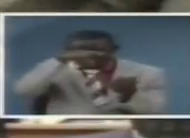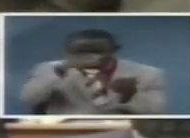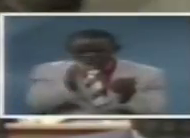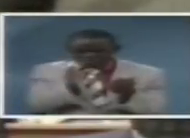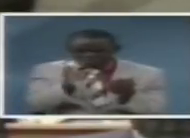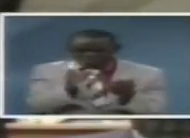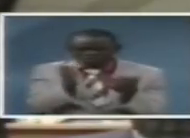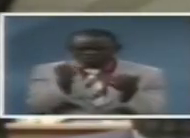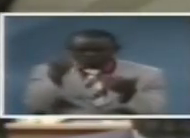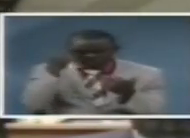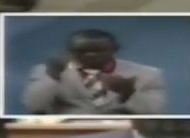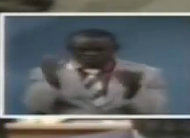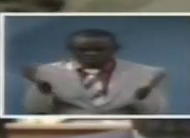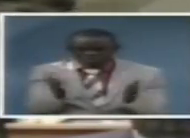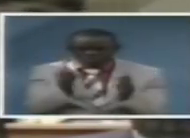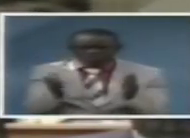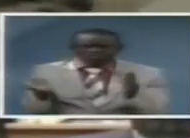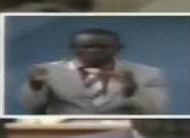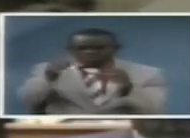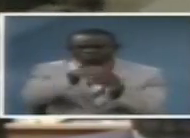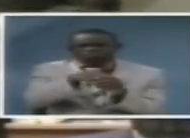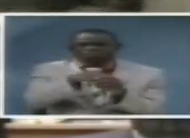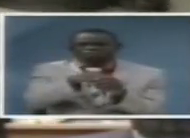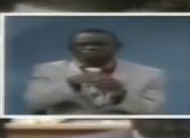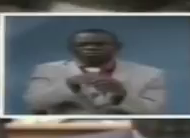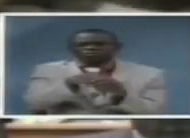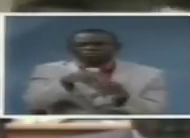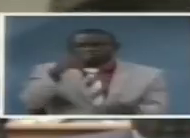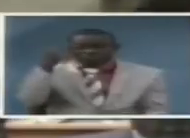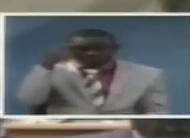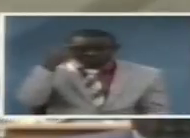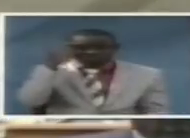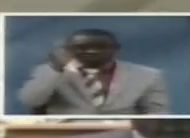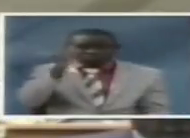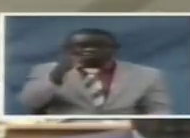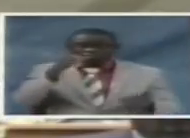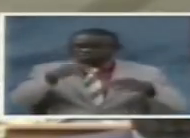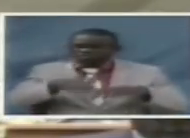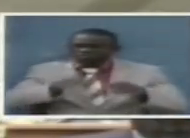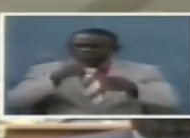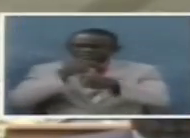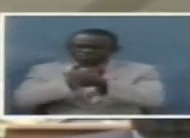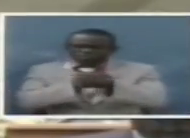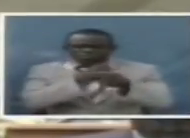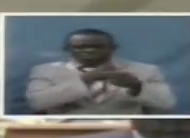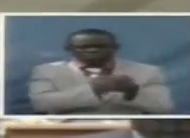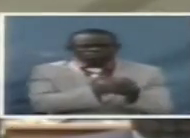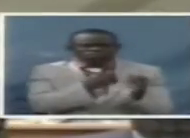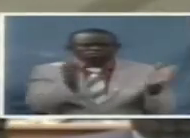within the mining sector, government will continue to support artisanal and small-scale miners